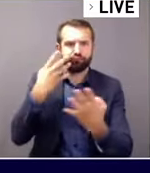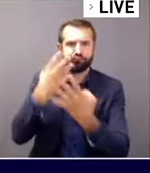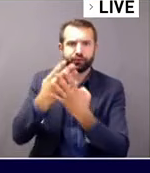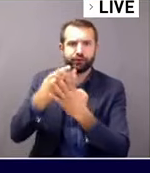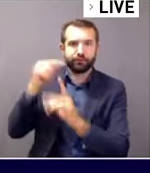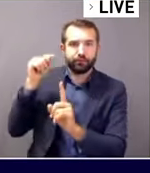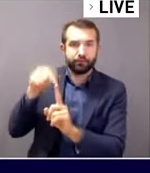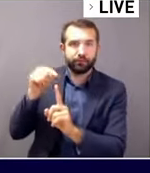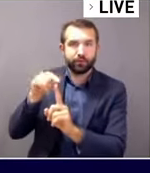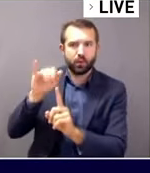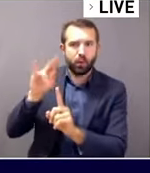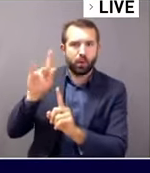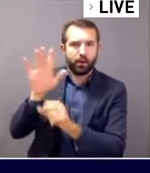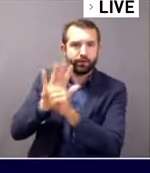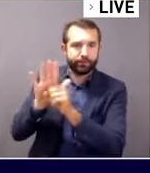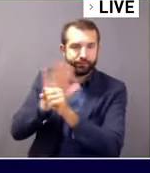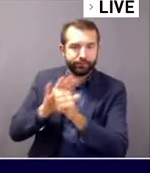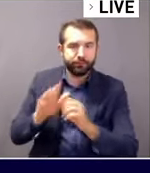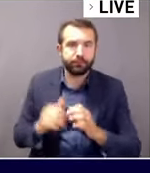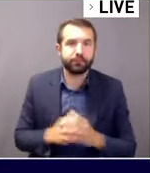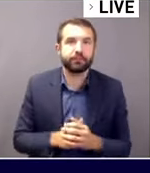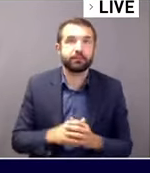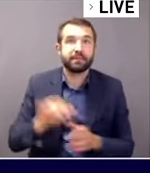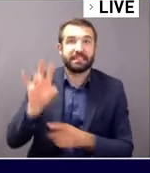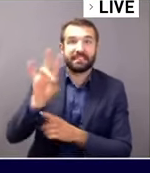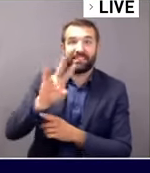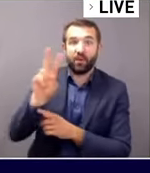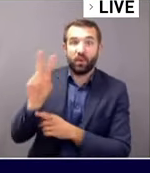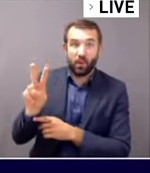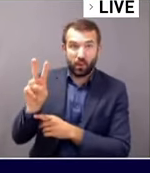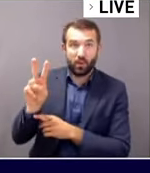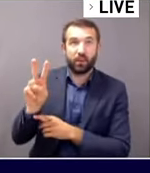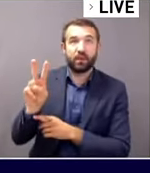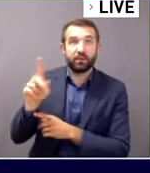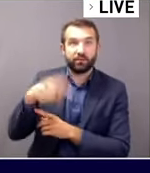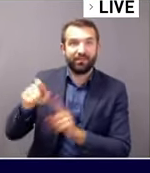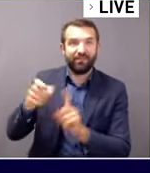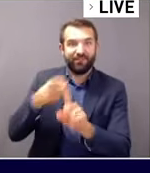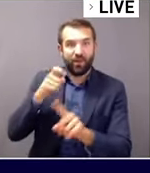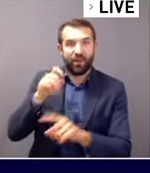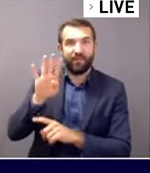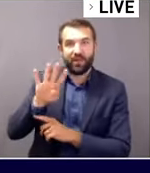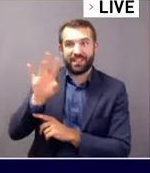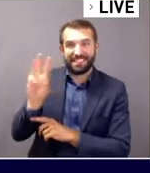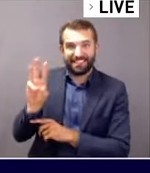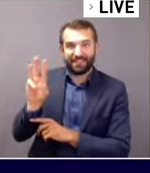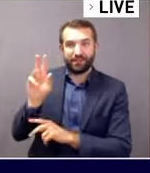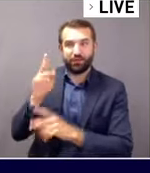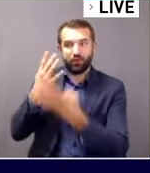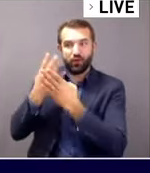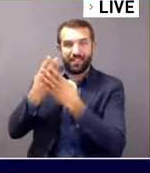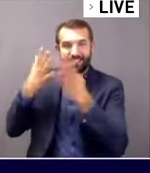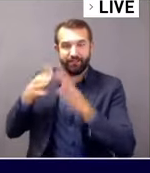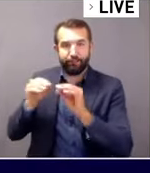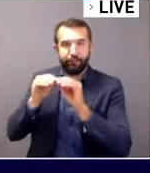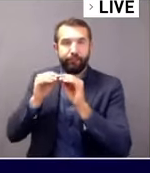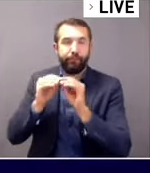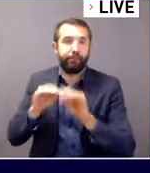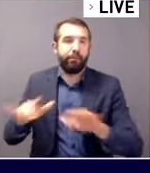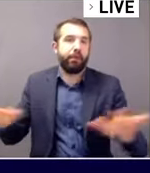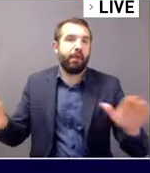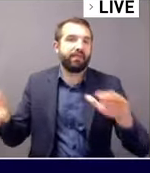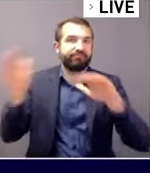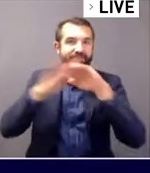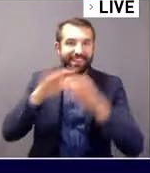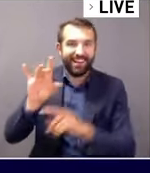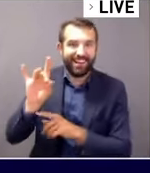now 72 total cases associated with the jail. 46 of them are among inmates. That's an